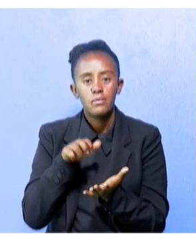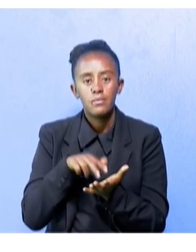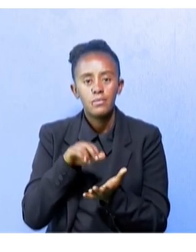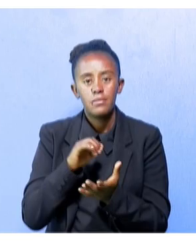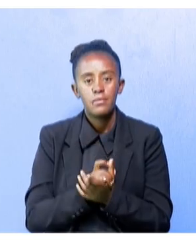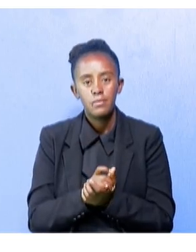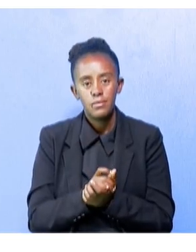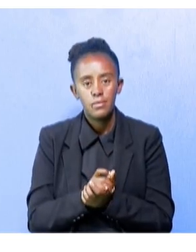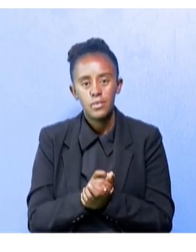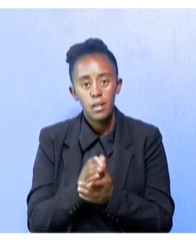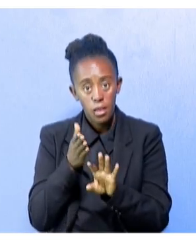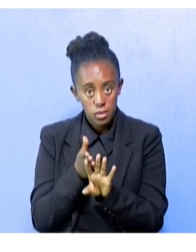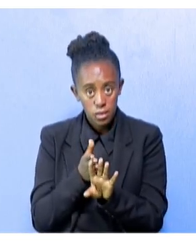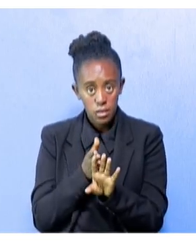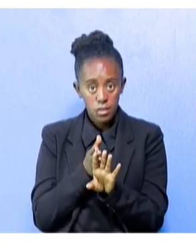at